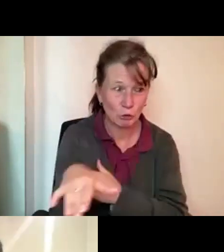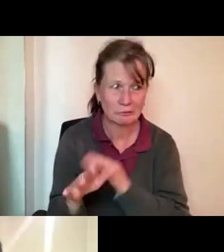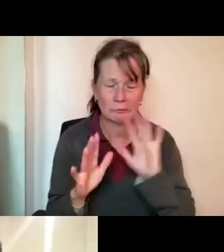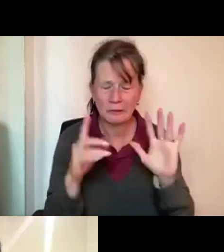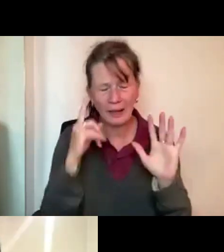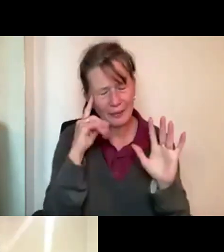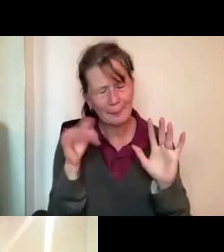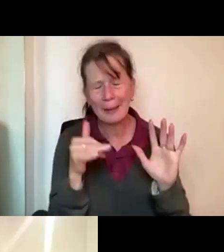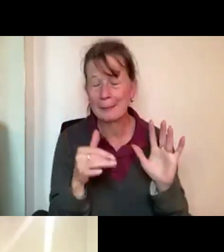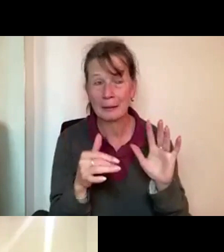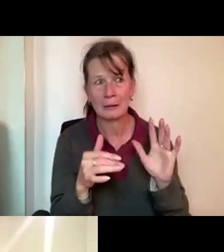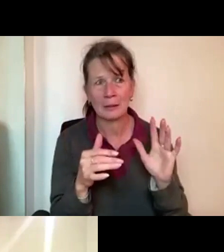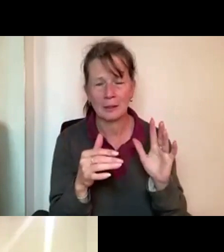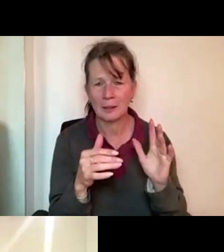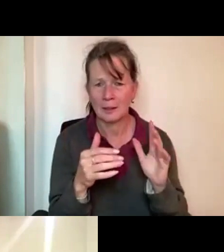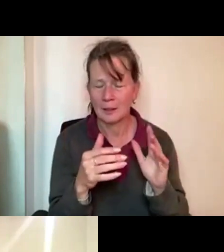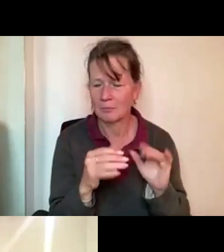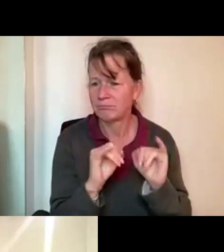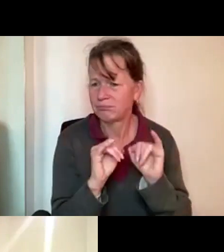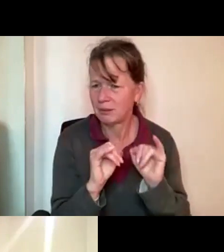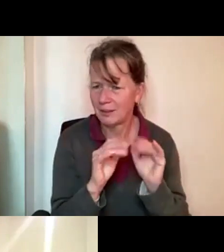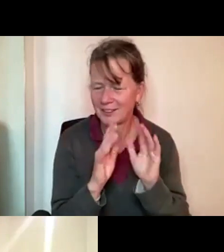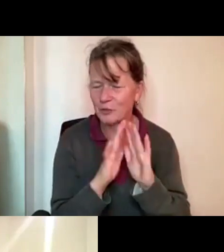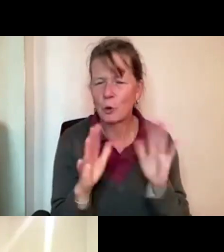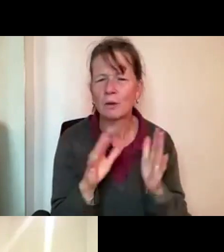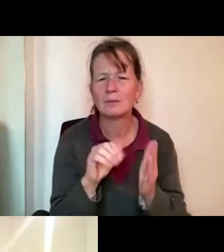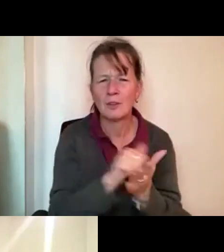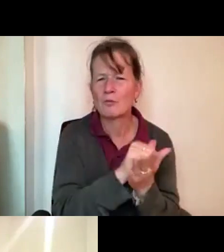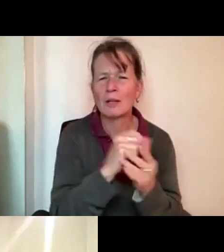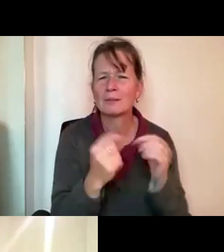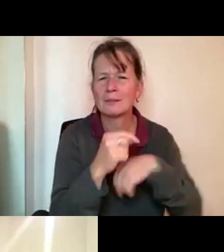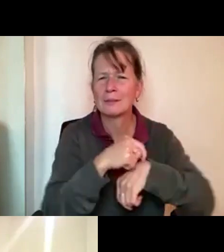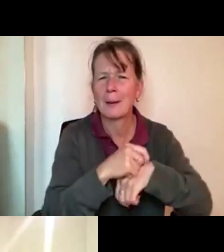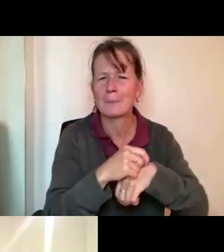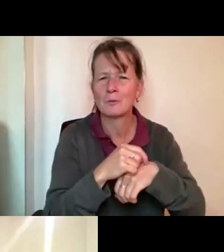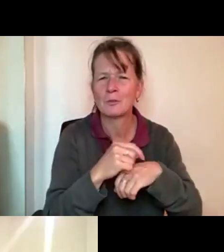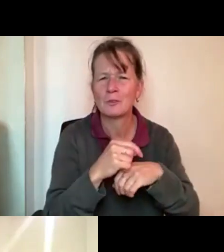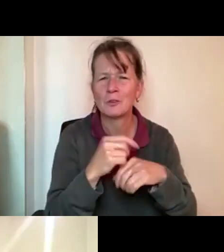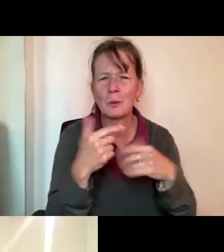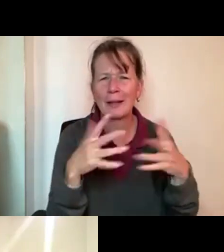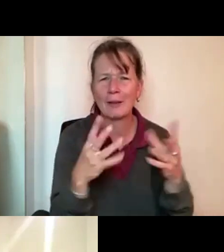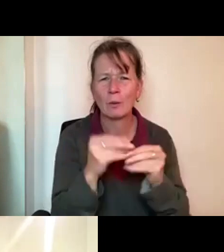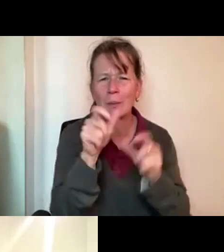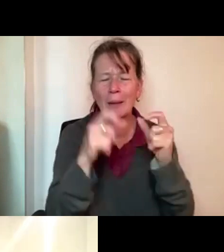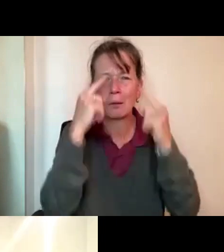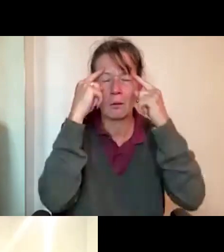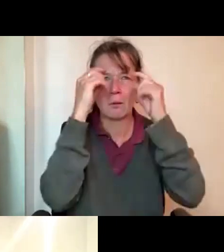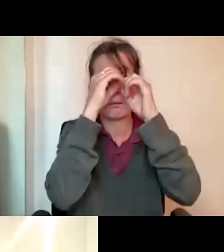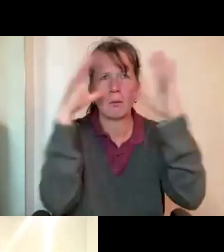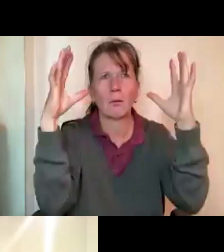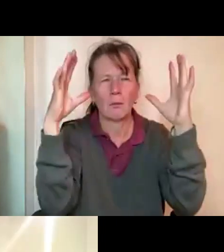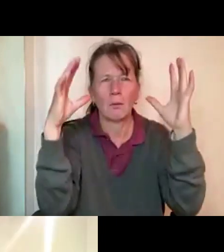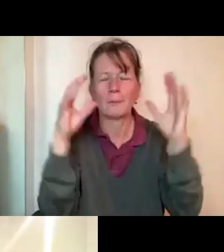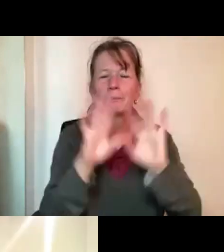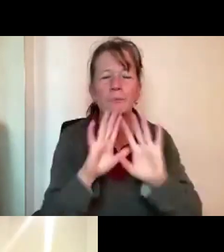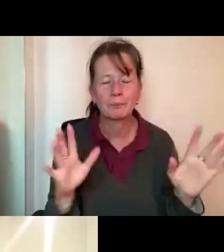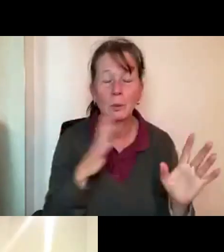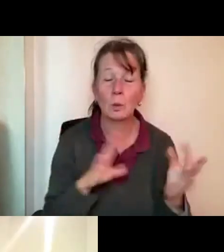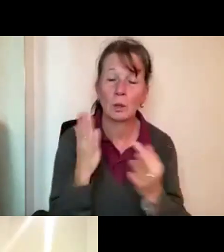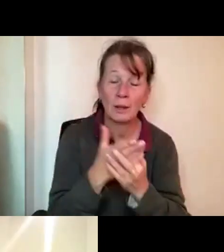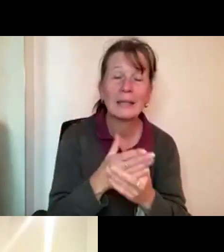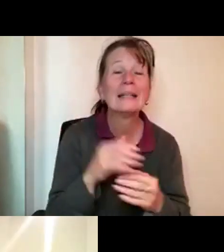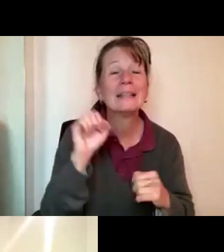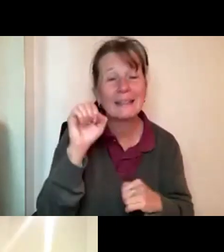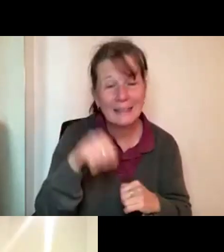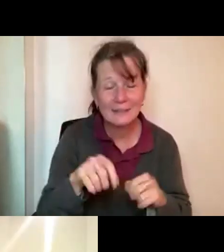like leave like it might not be the right moment to like freeze in people's minds. But I'm just going to answer the question in the chat that yes, this is the